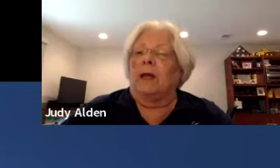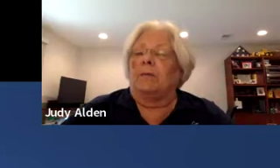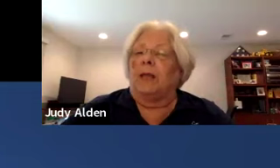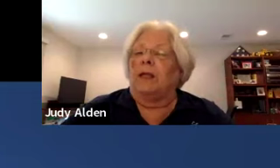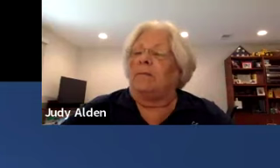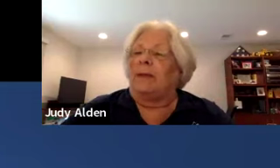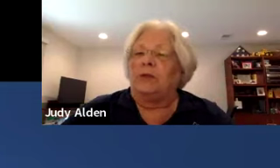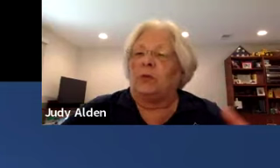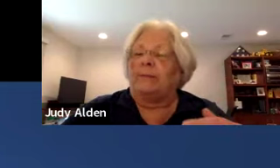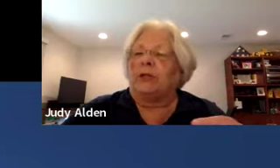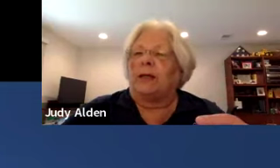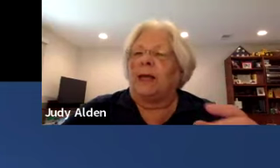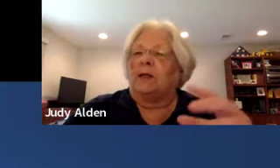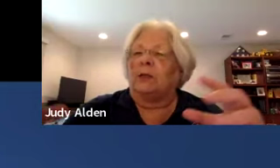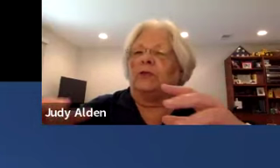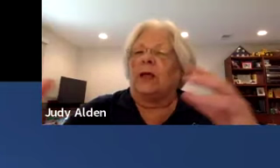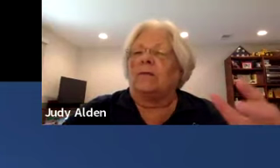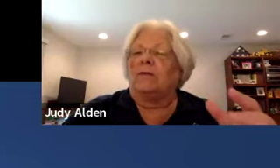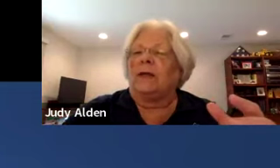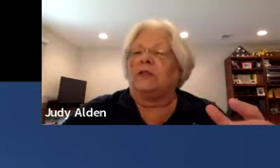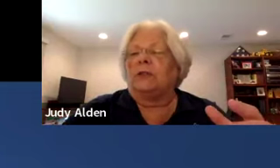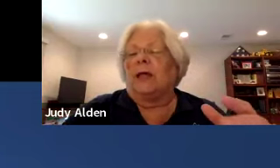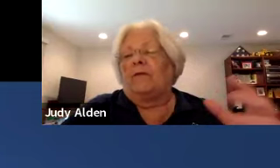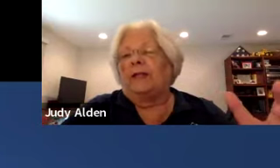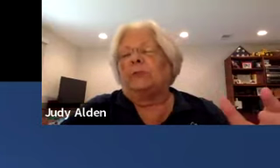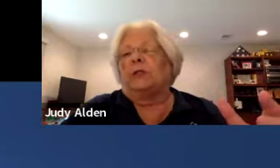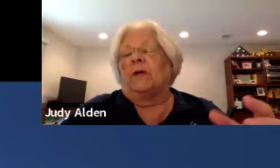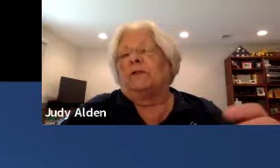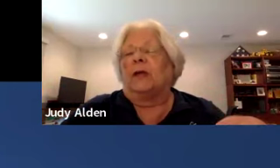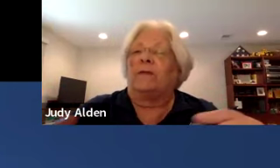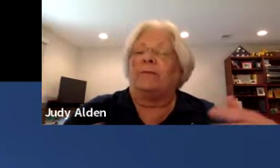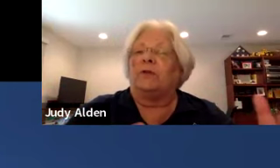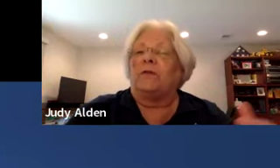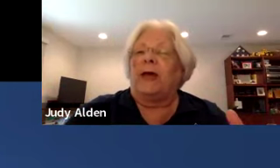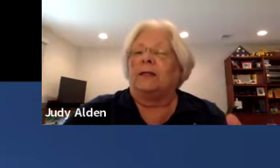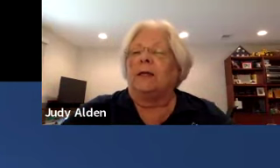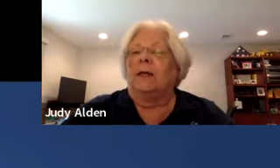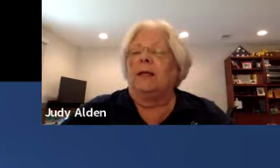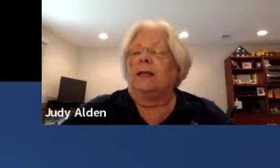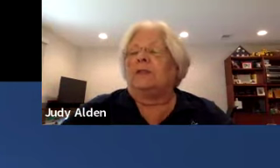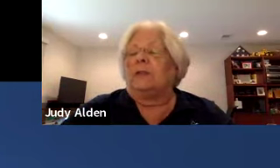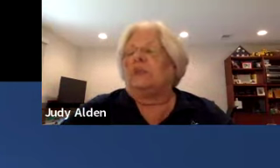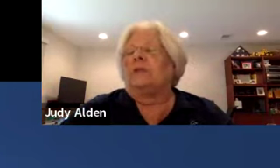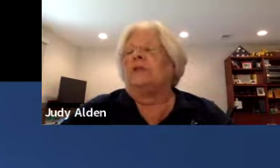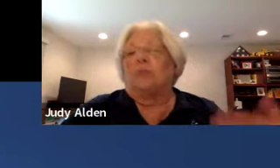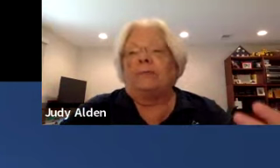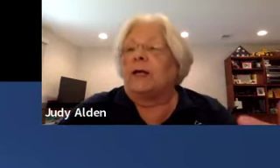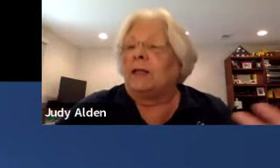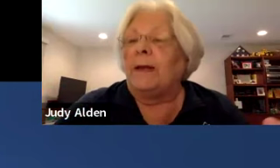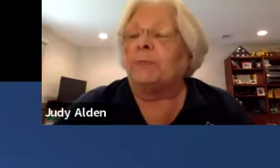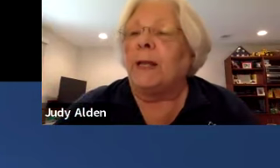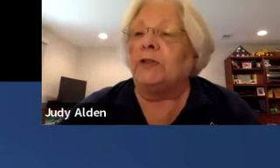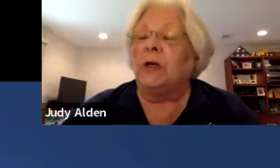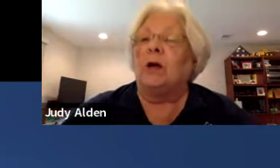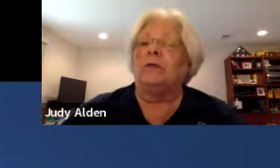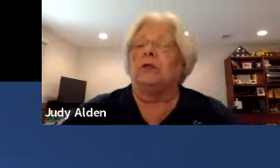but, you know, I've been to your website, that includes a lot of events, a lot of Facebook stuff is kind of after the fact. Is your website